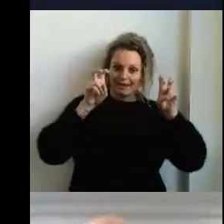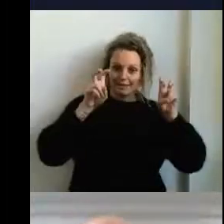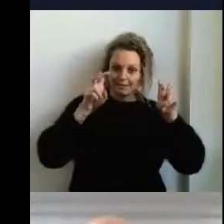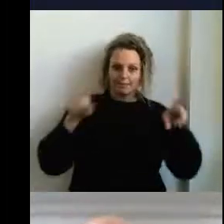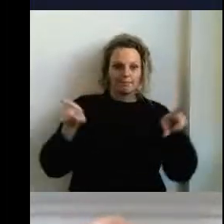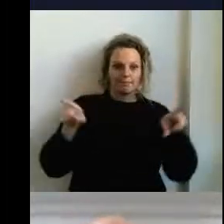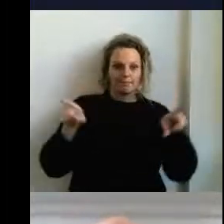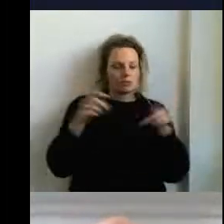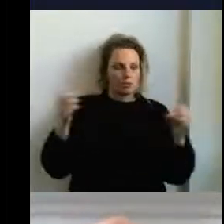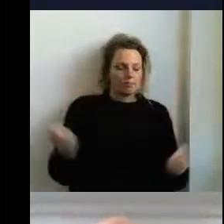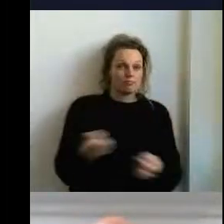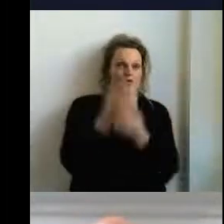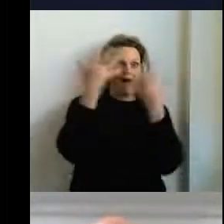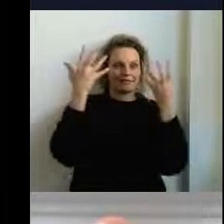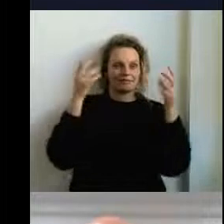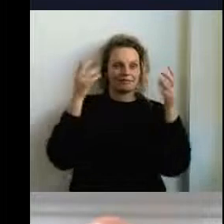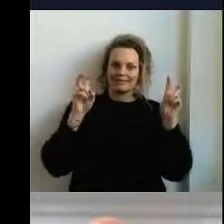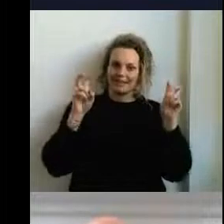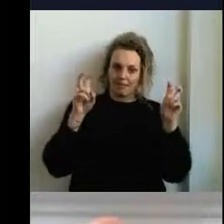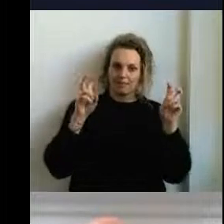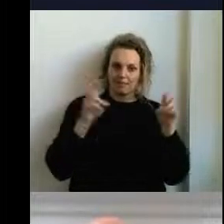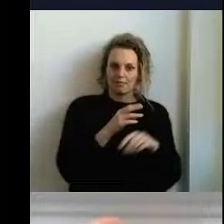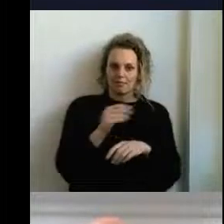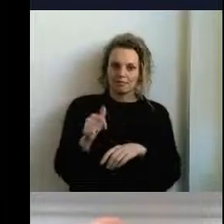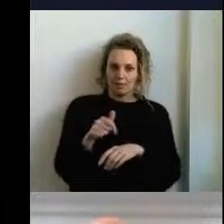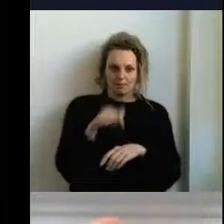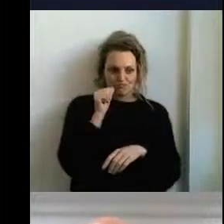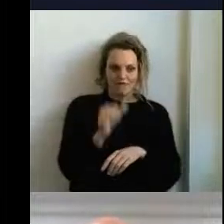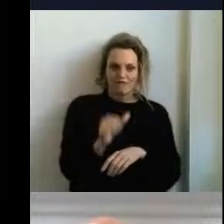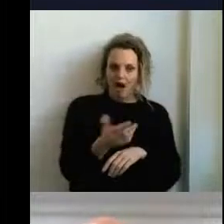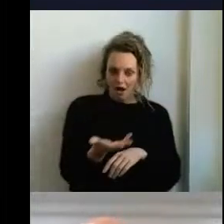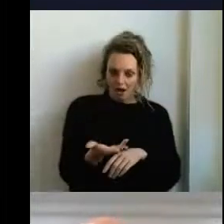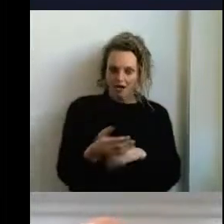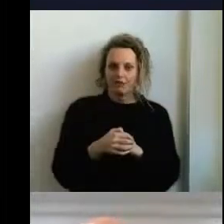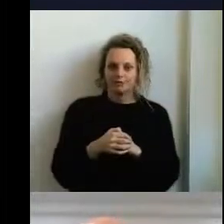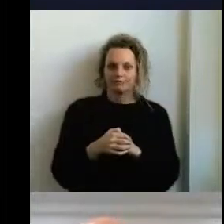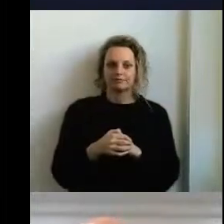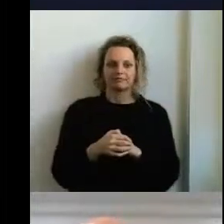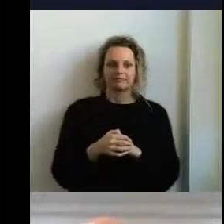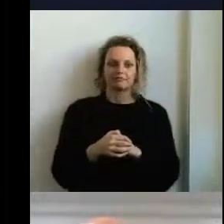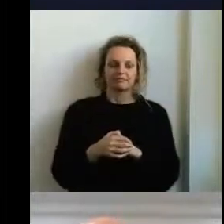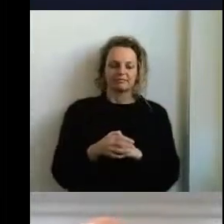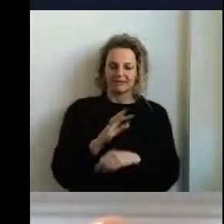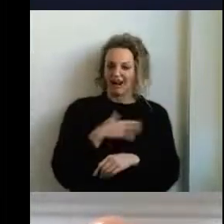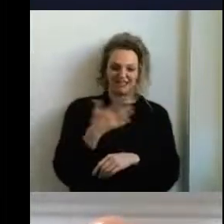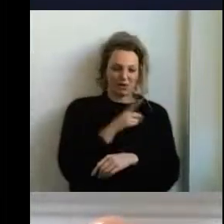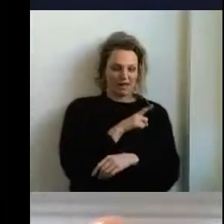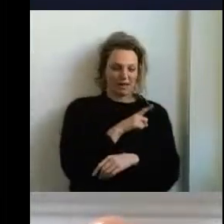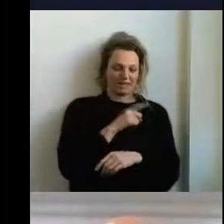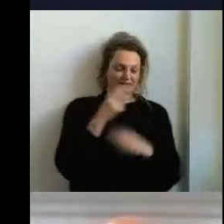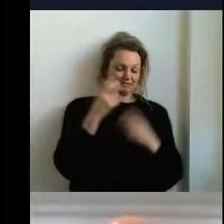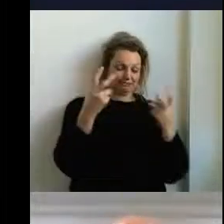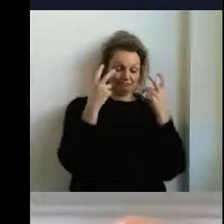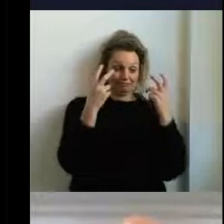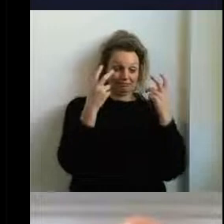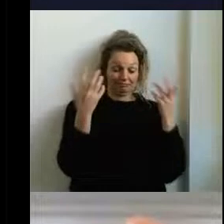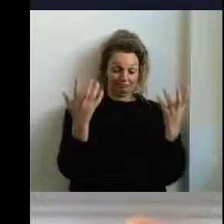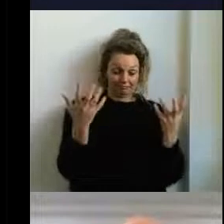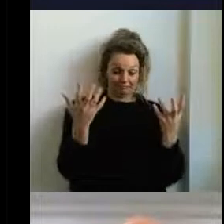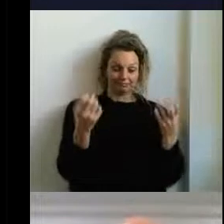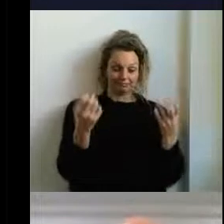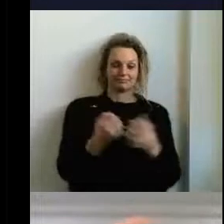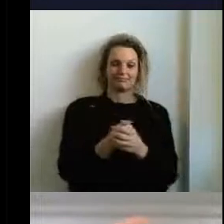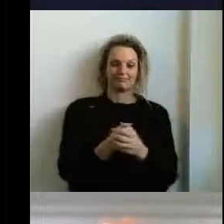theme. Some people prefer those. I don't necessarily prefer them because they hurt my eyes a bit. But you can pick any of these